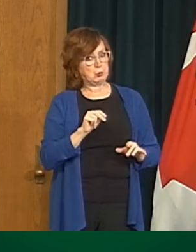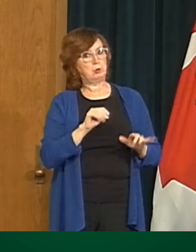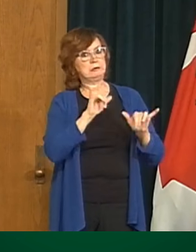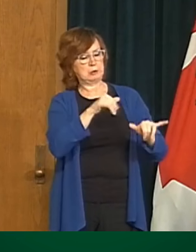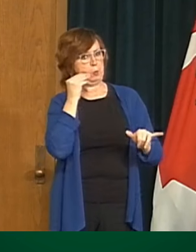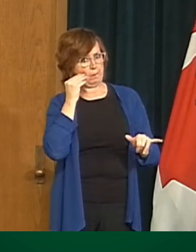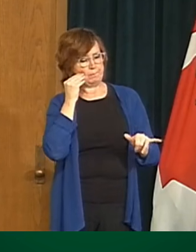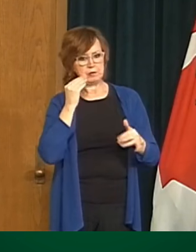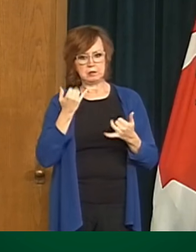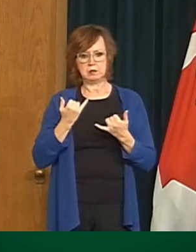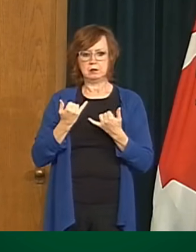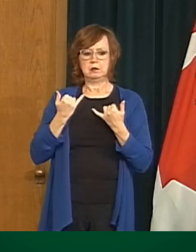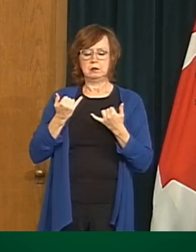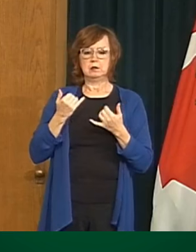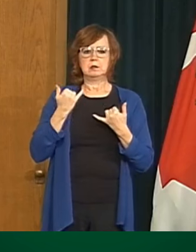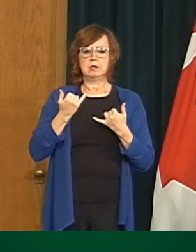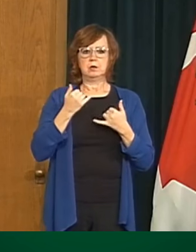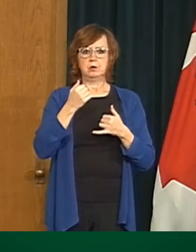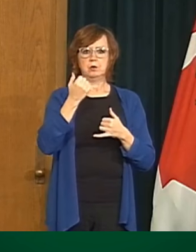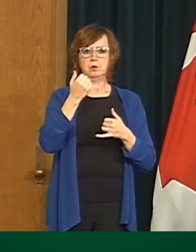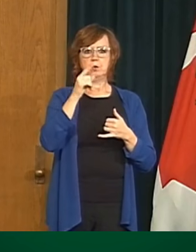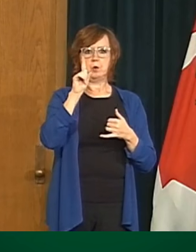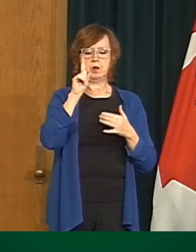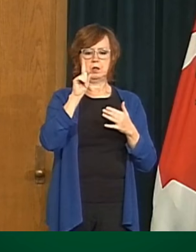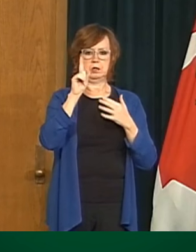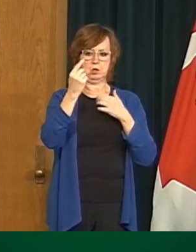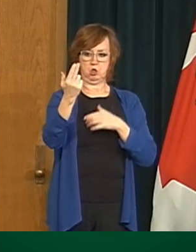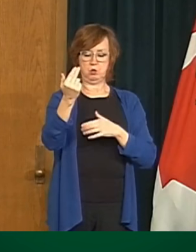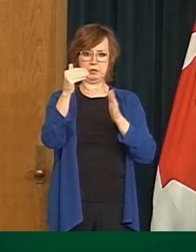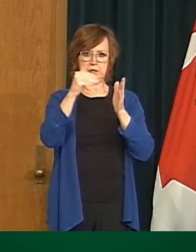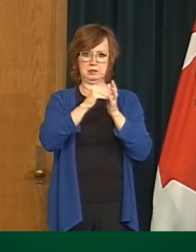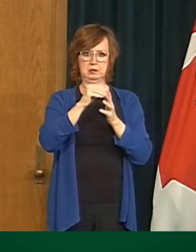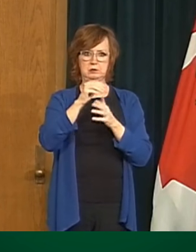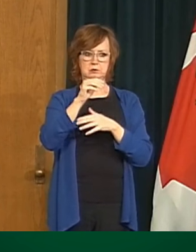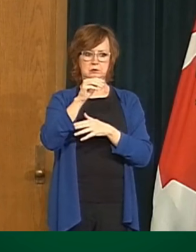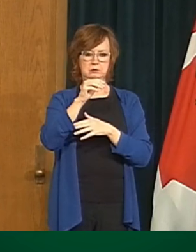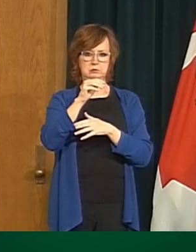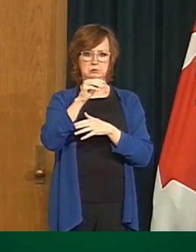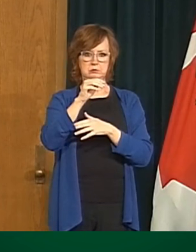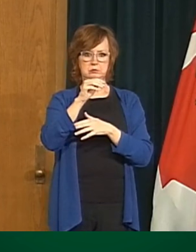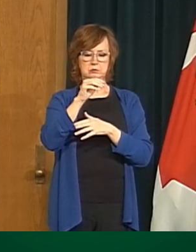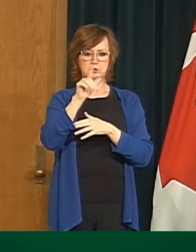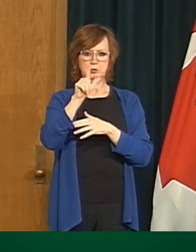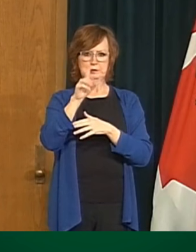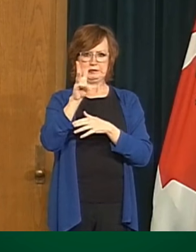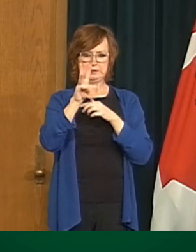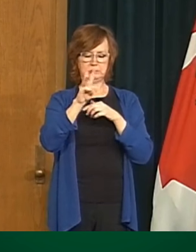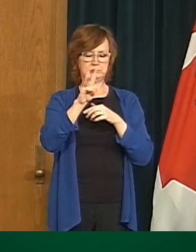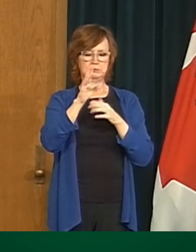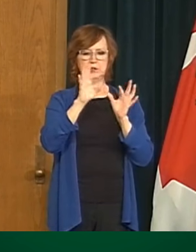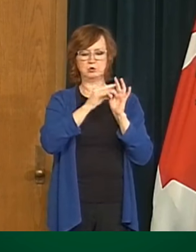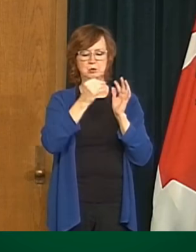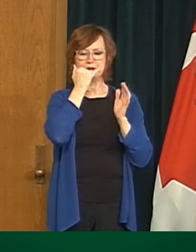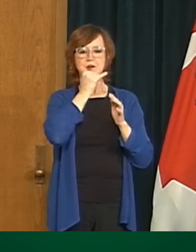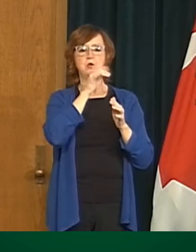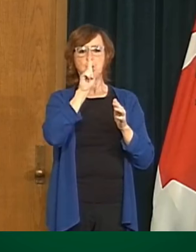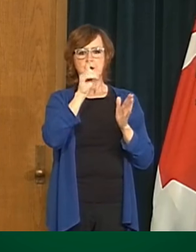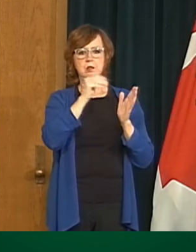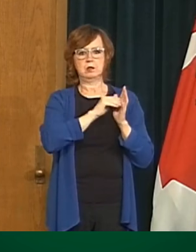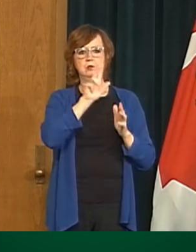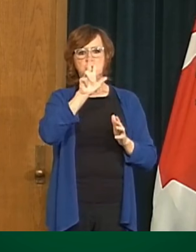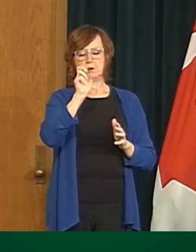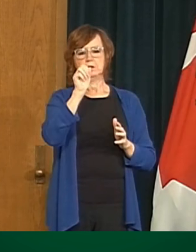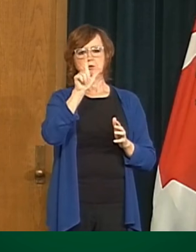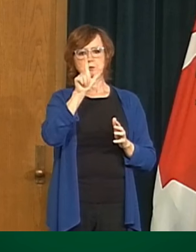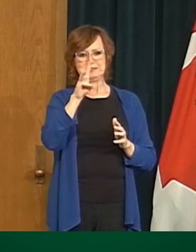1326 tests that have been done in the far north. So testing continues to be done at a high level, and that is resulting in increased